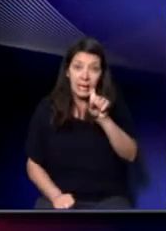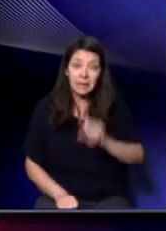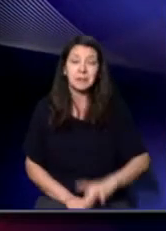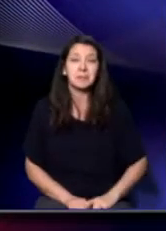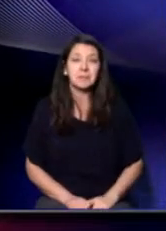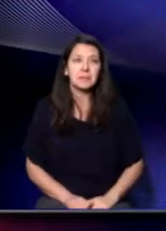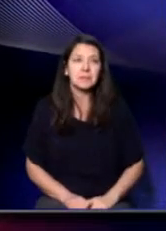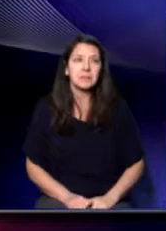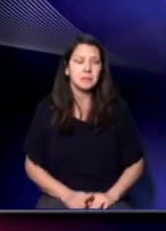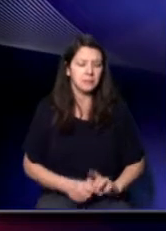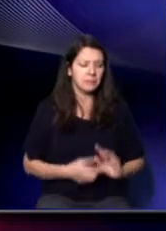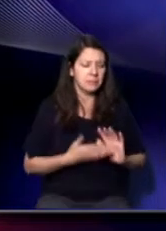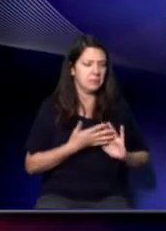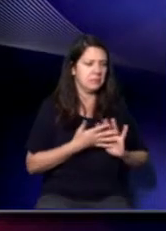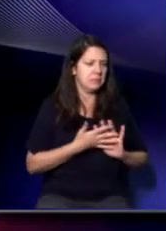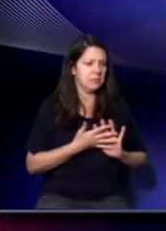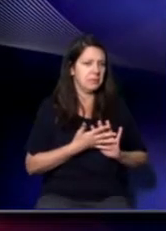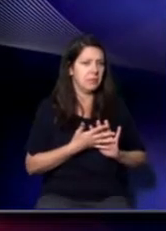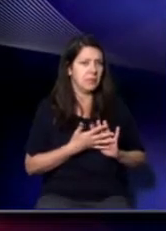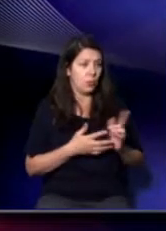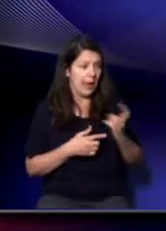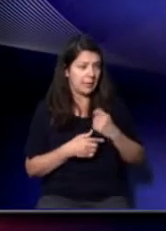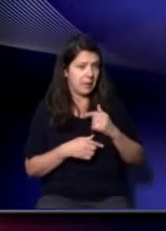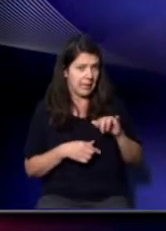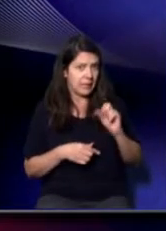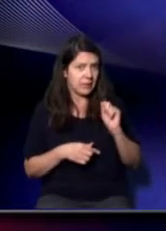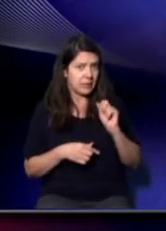Who's saying that, Sue? Yes.